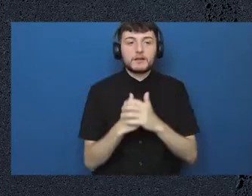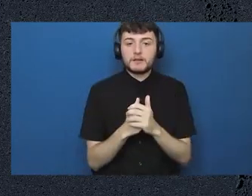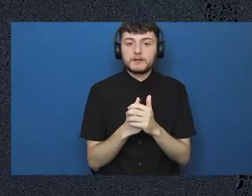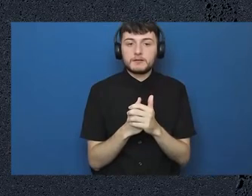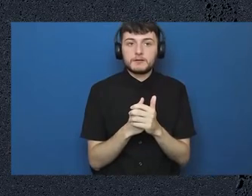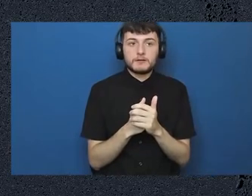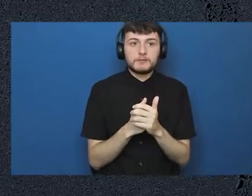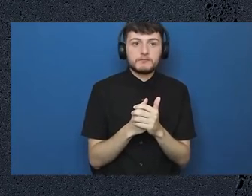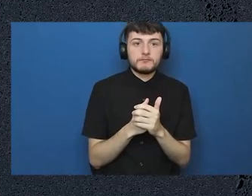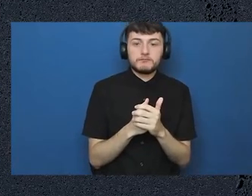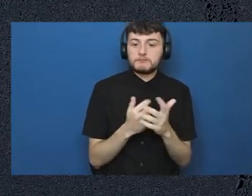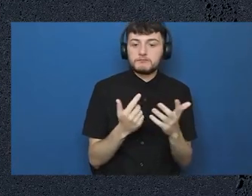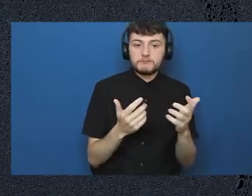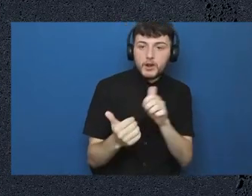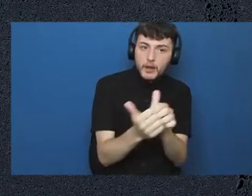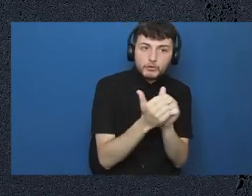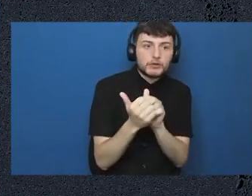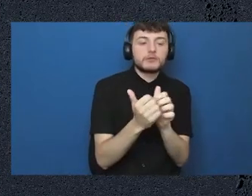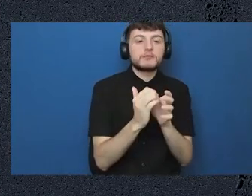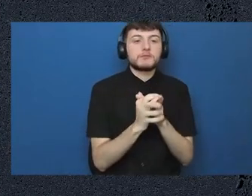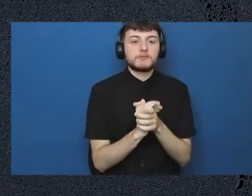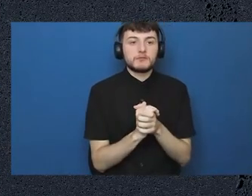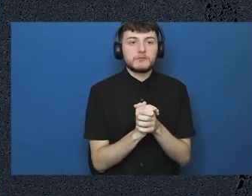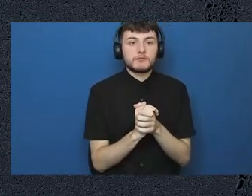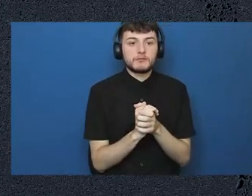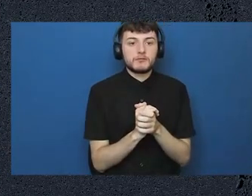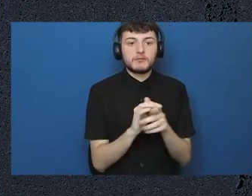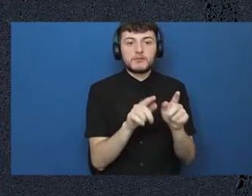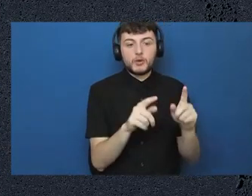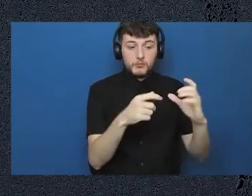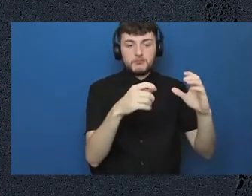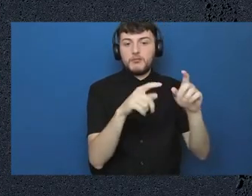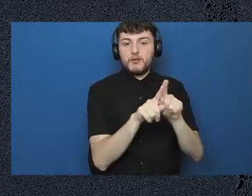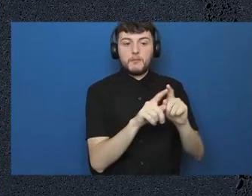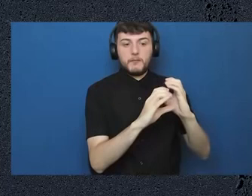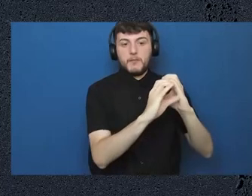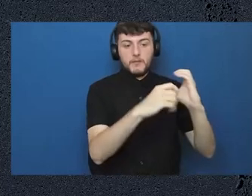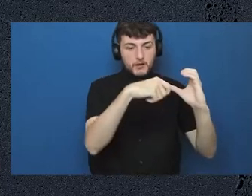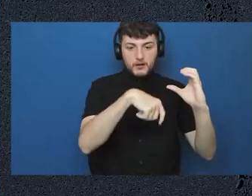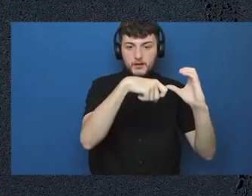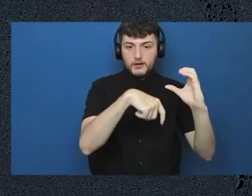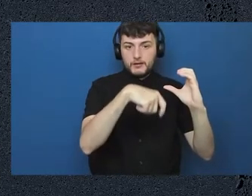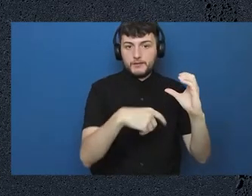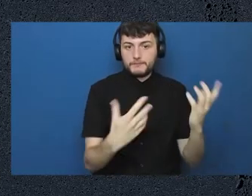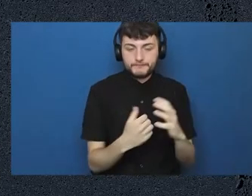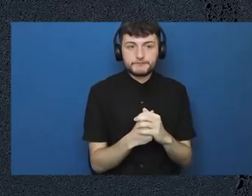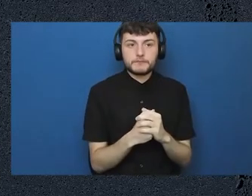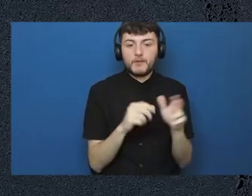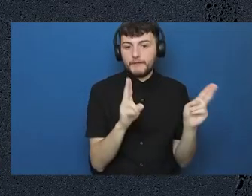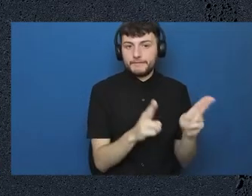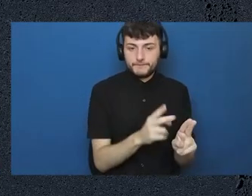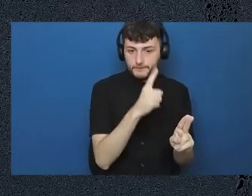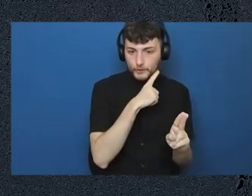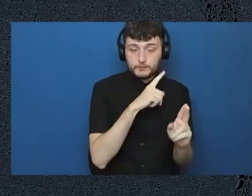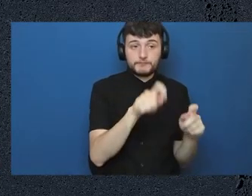that collaboration that kind of leaks, that kind of falls off. So you lose some girls there. And then you go into